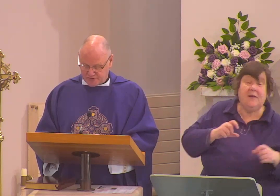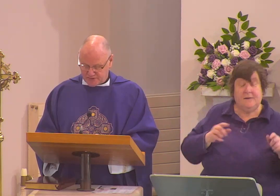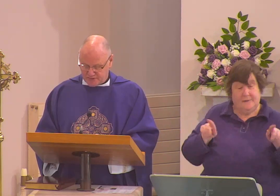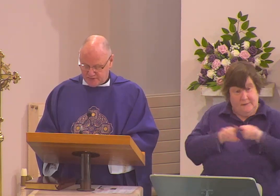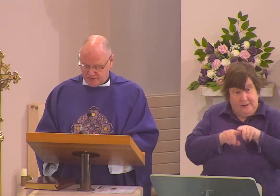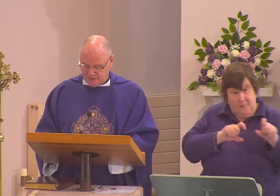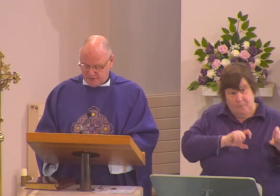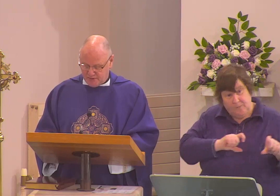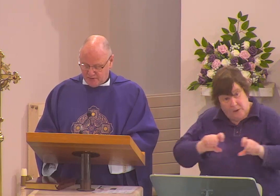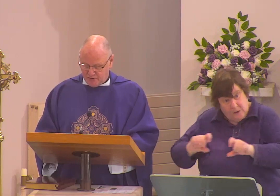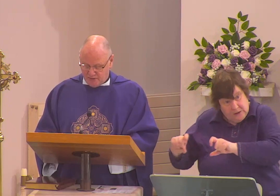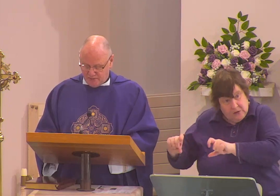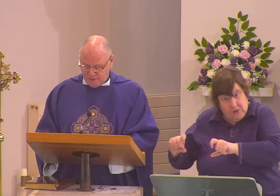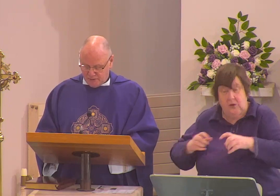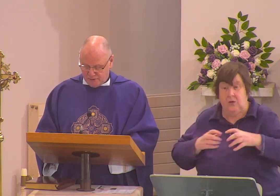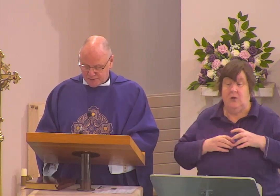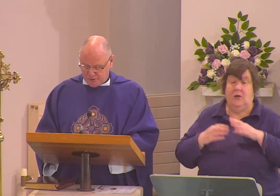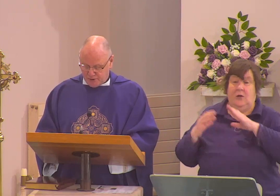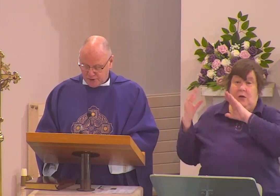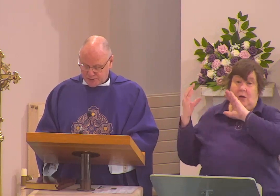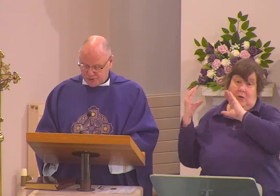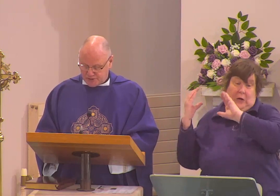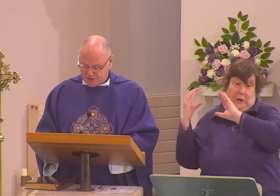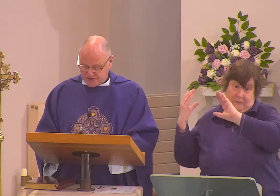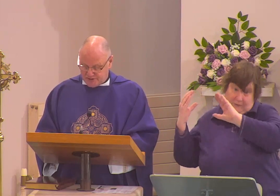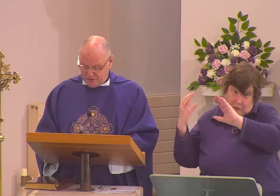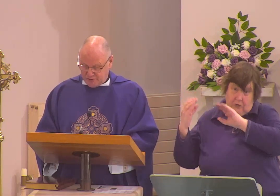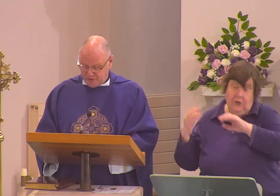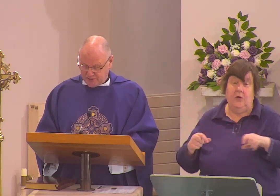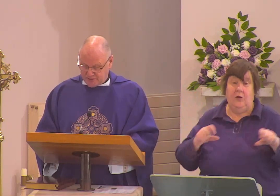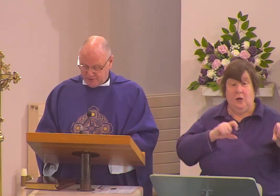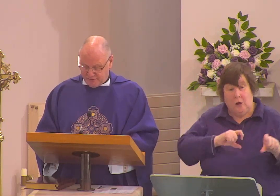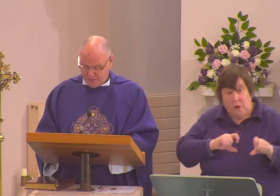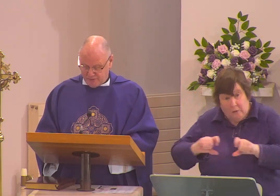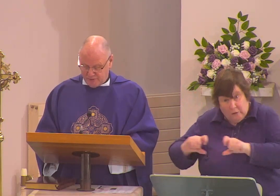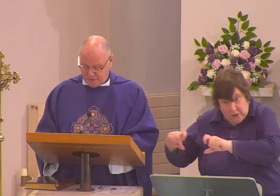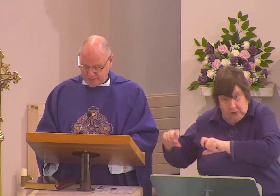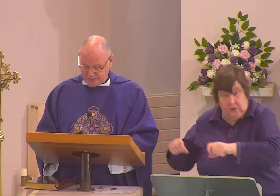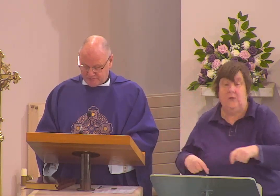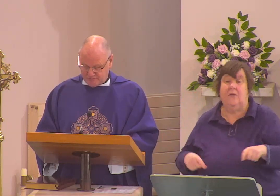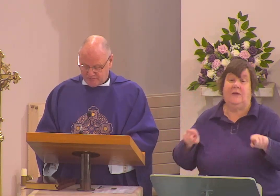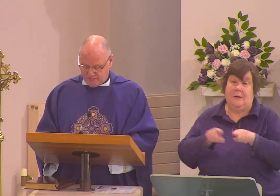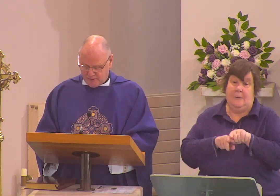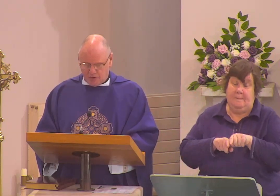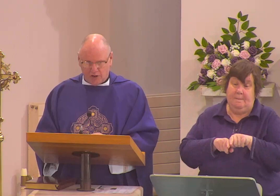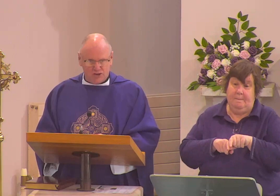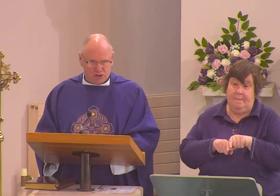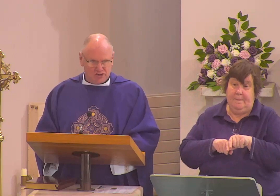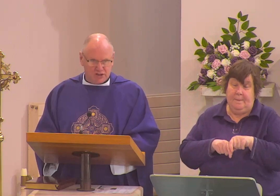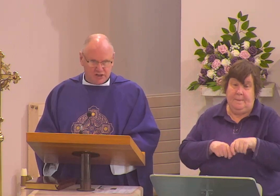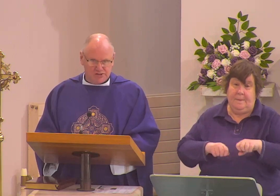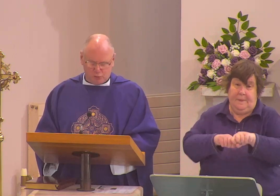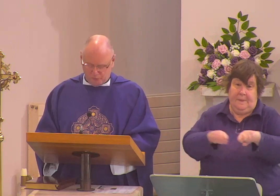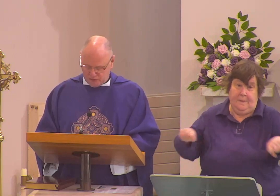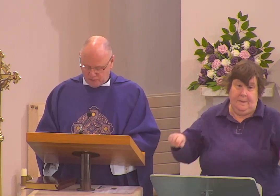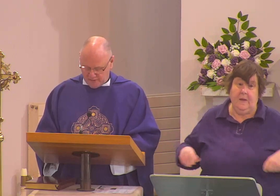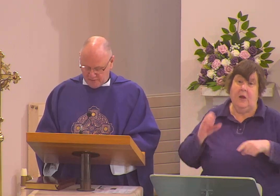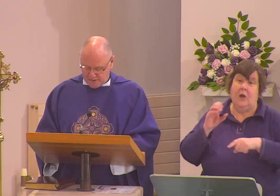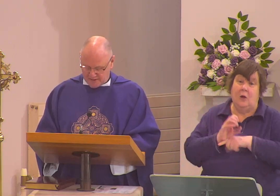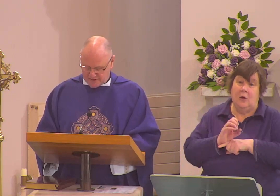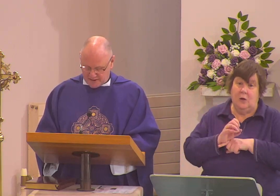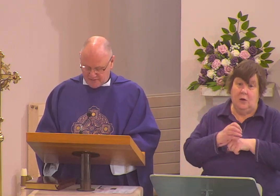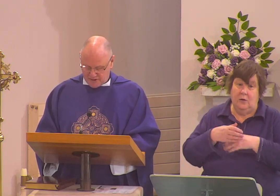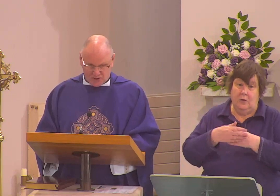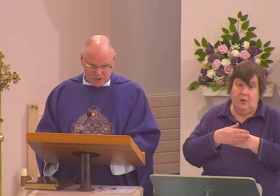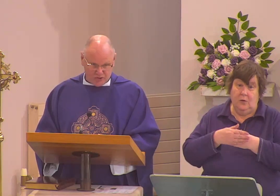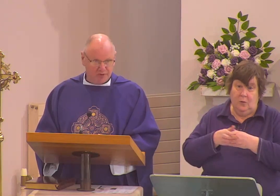notice. Funerals will also continue until further notice. Our church is open. We're very